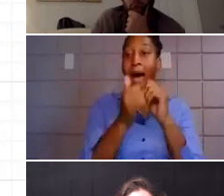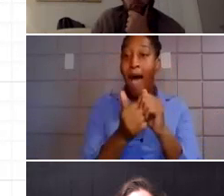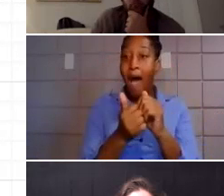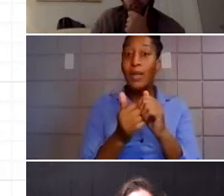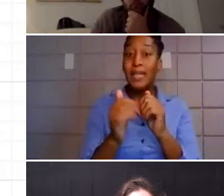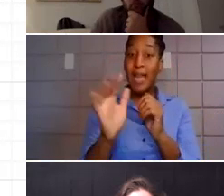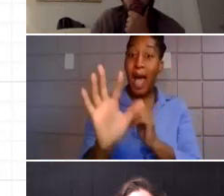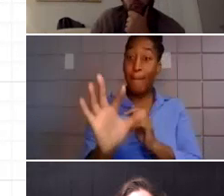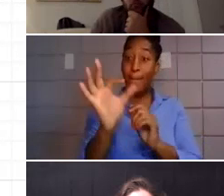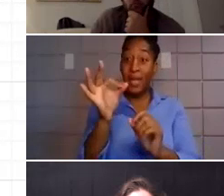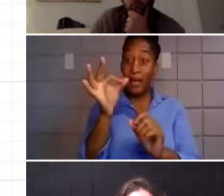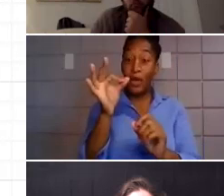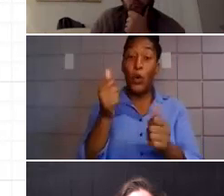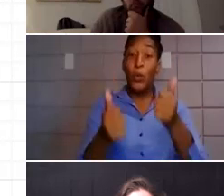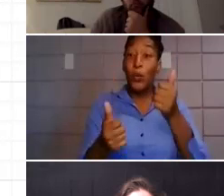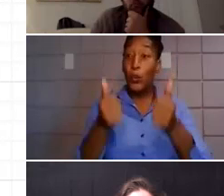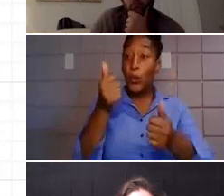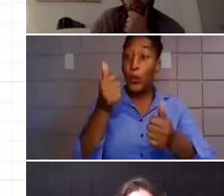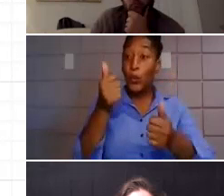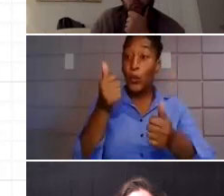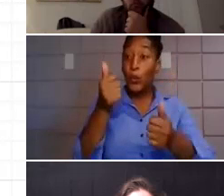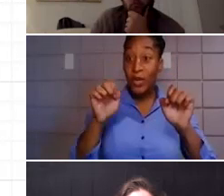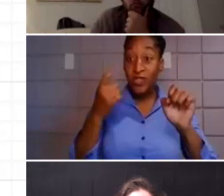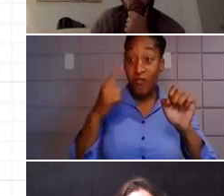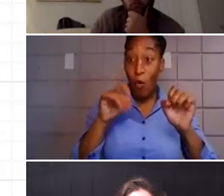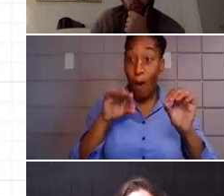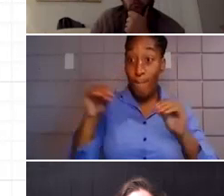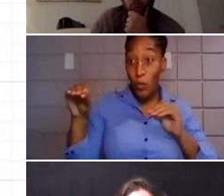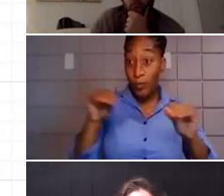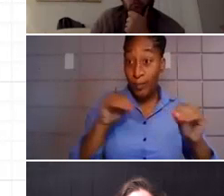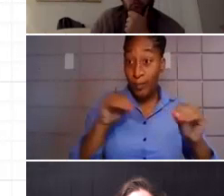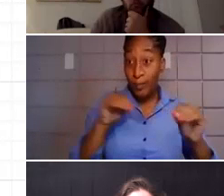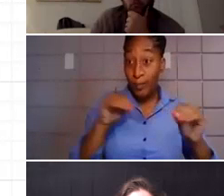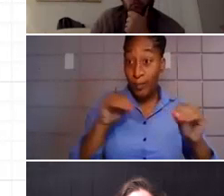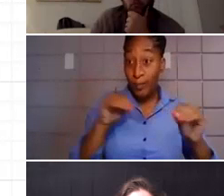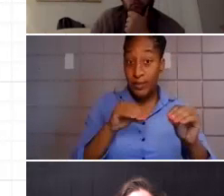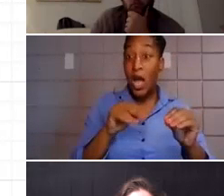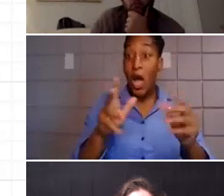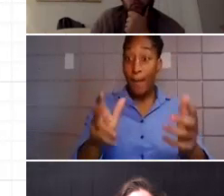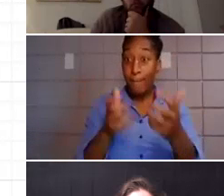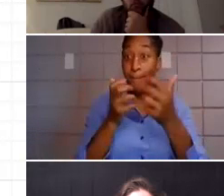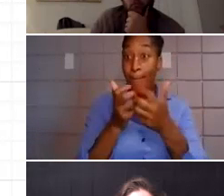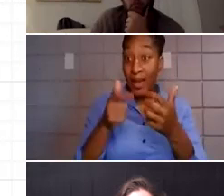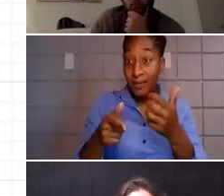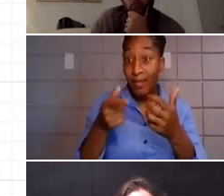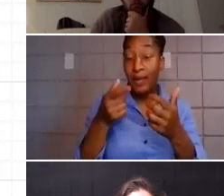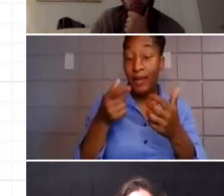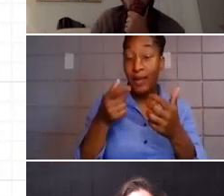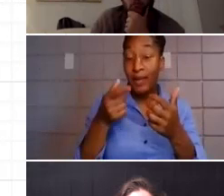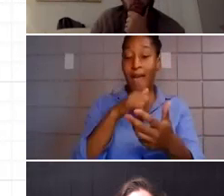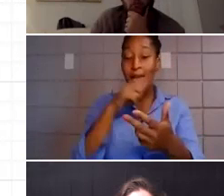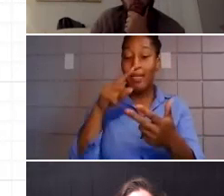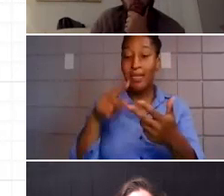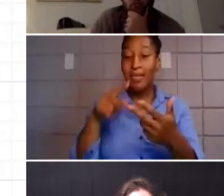to use, and then how I, you know, got to the point of substituting and getting my final